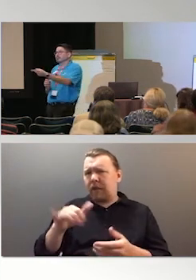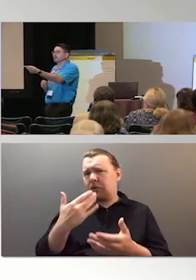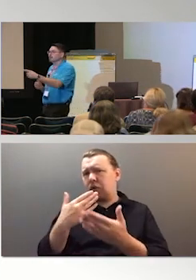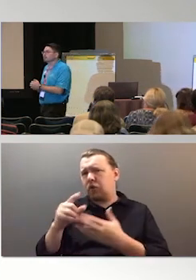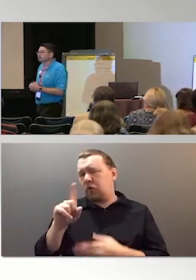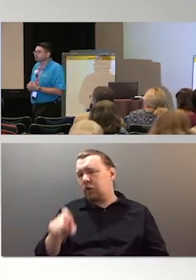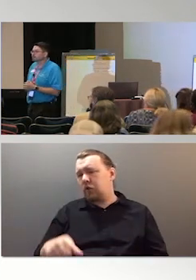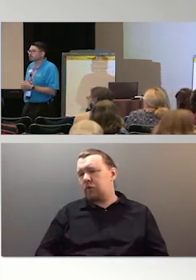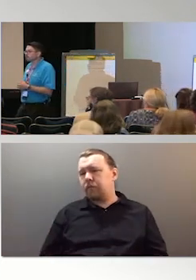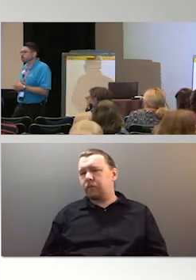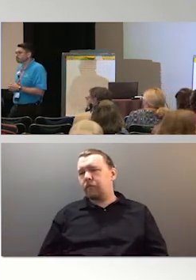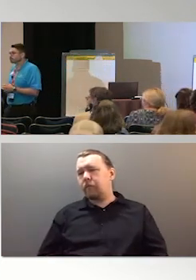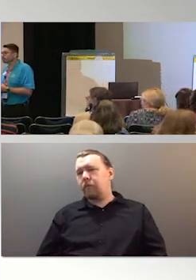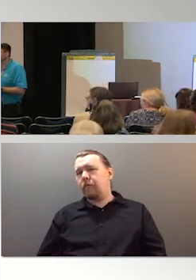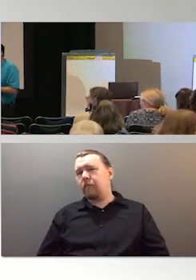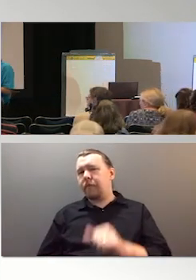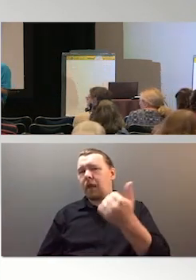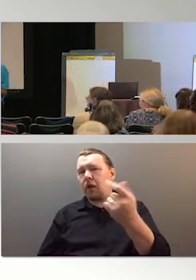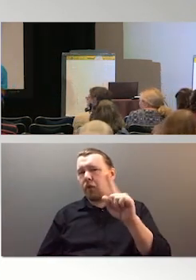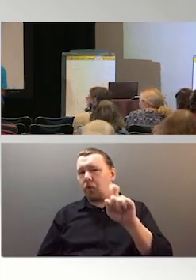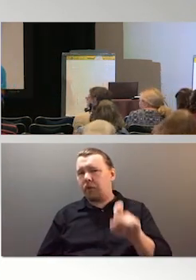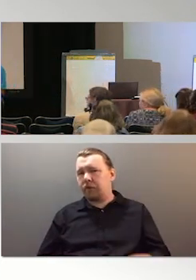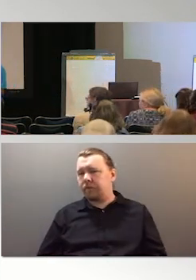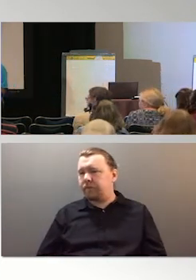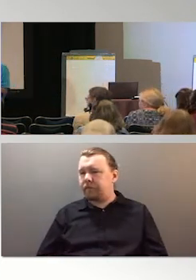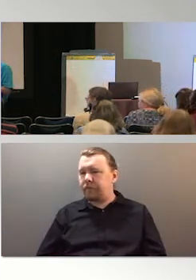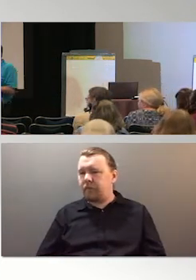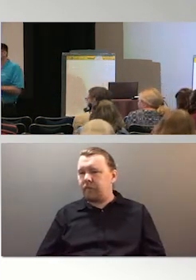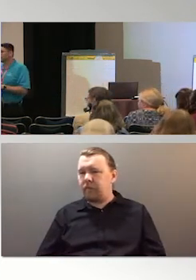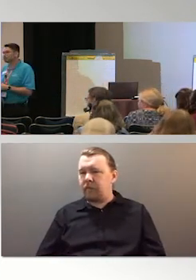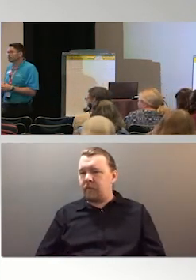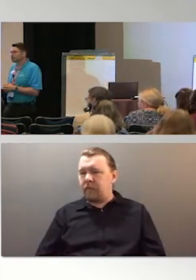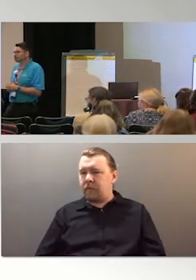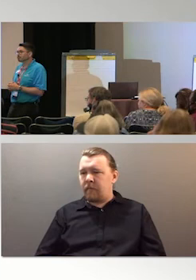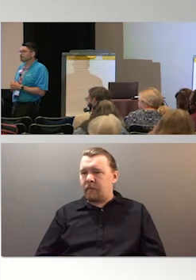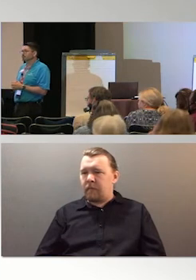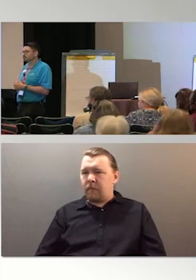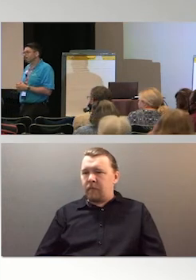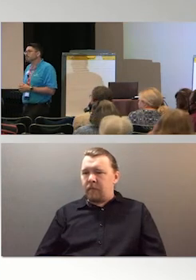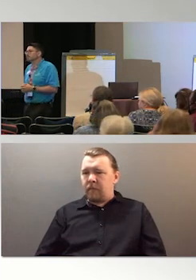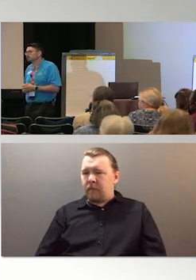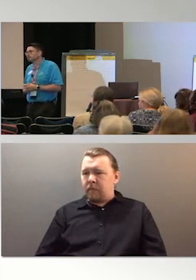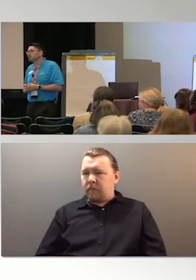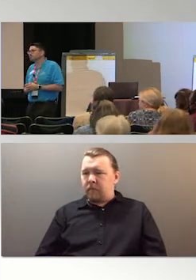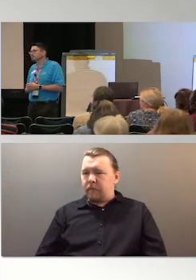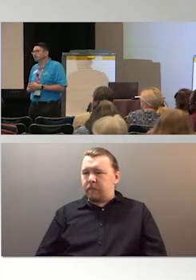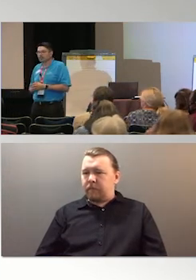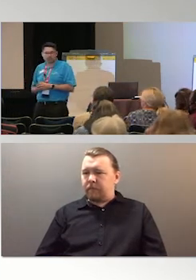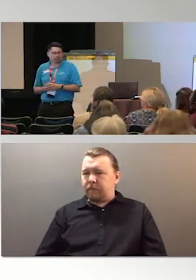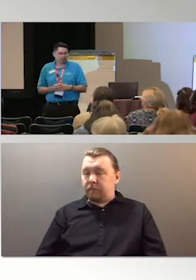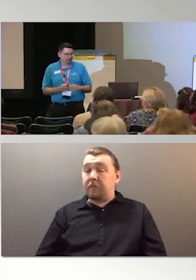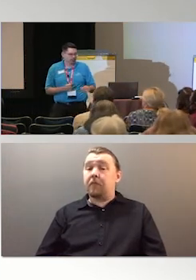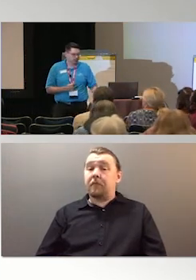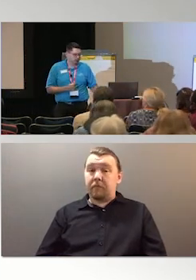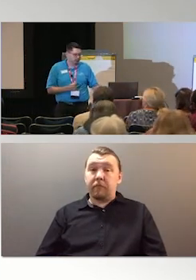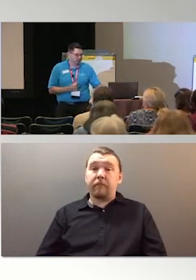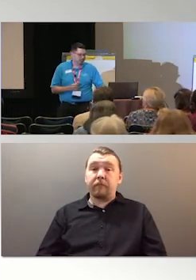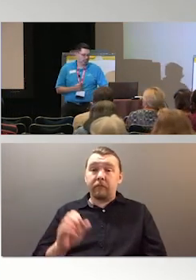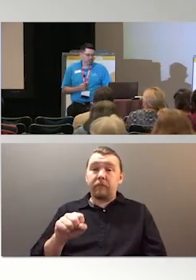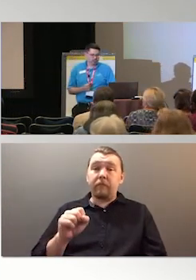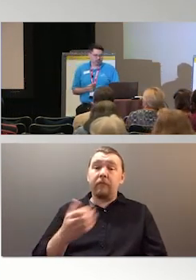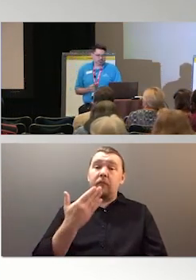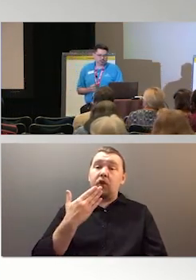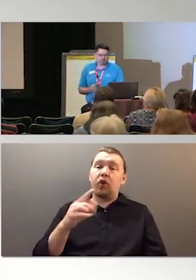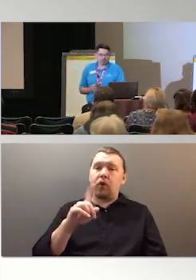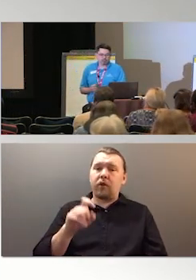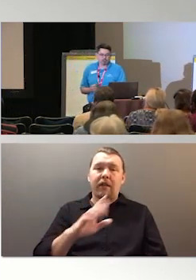Yes, sir. What security measures do you have on the account there when people are doing transactions? Good question. Good question.